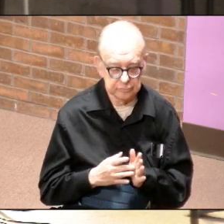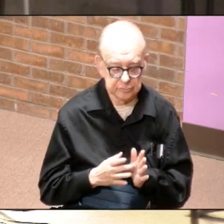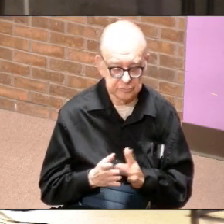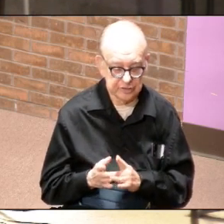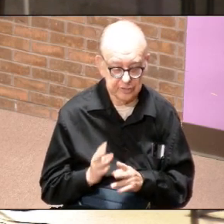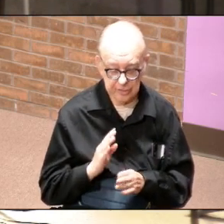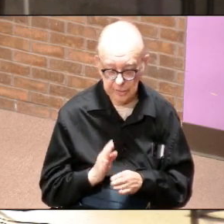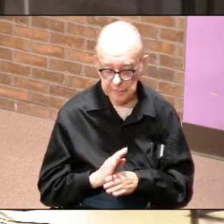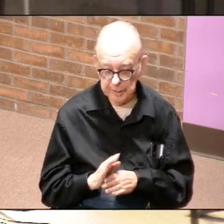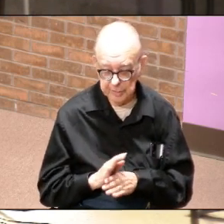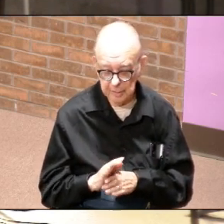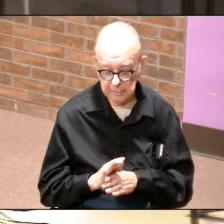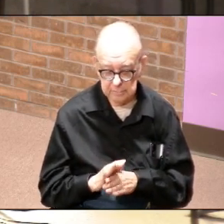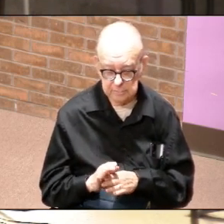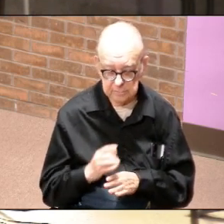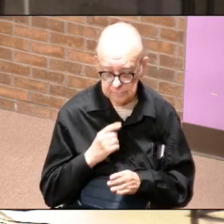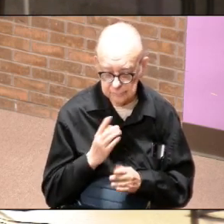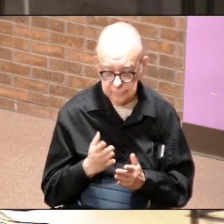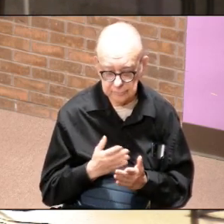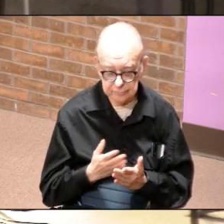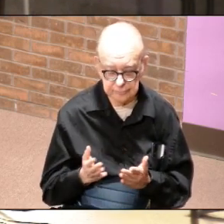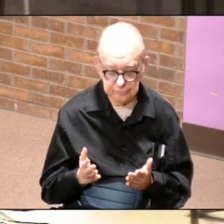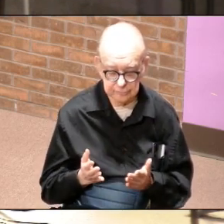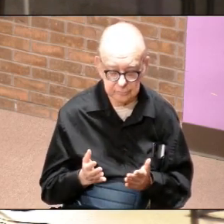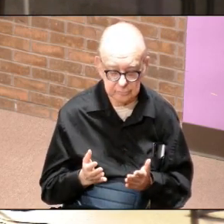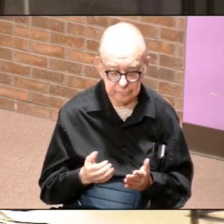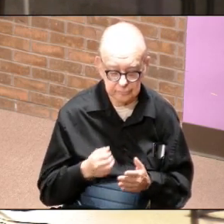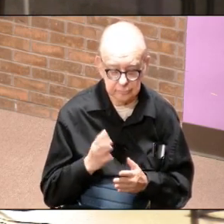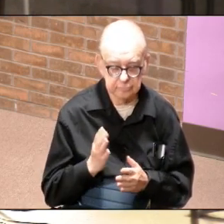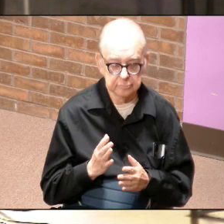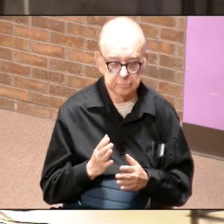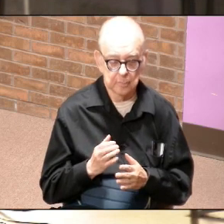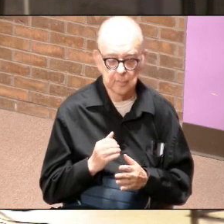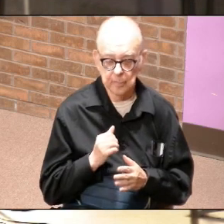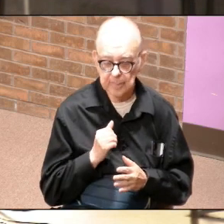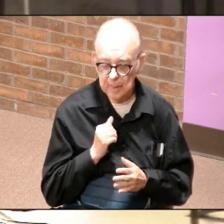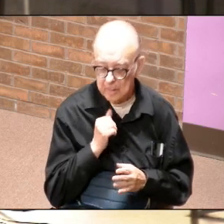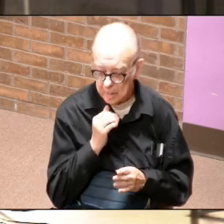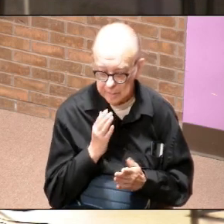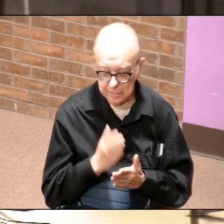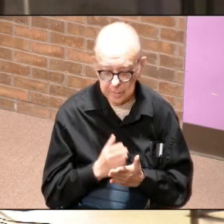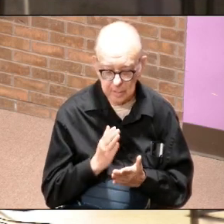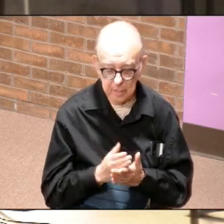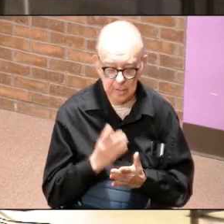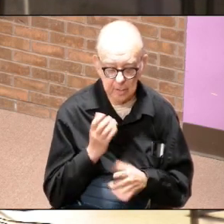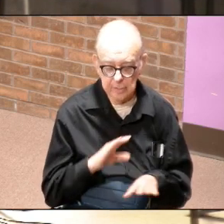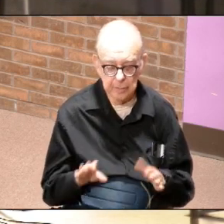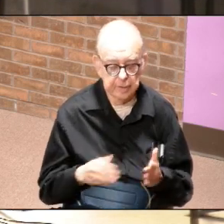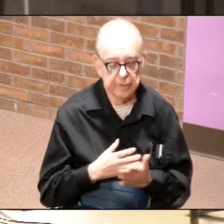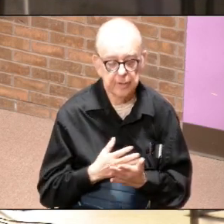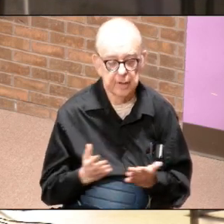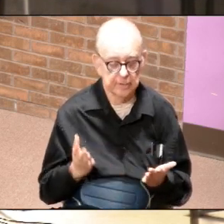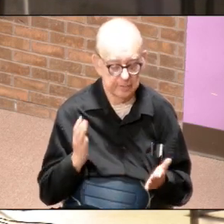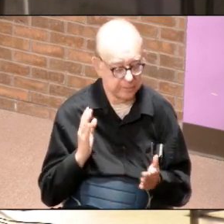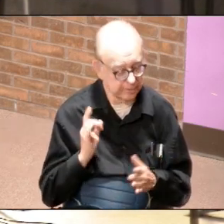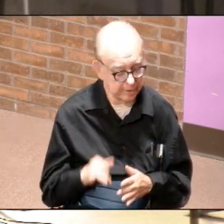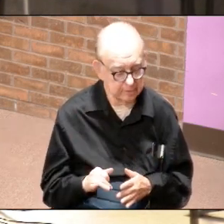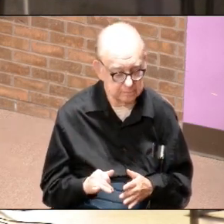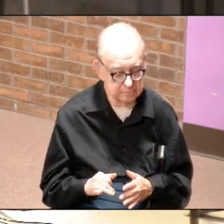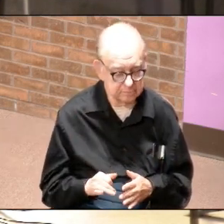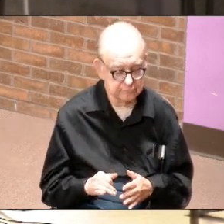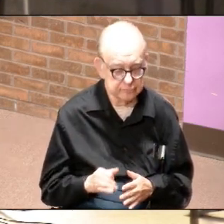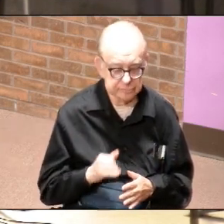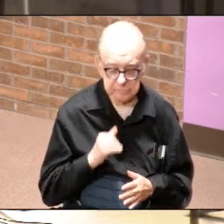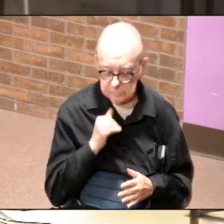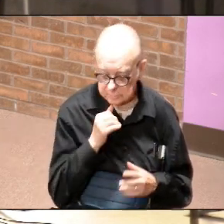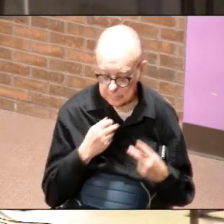busy. Can I say this to you? God has not stopped, and he's still doing these things. So it's